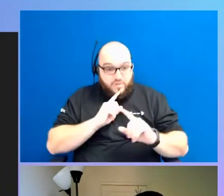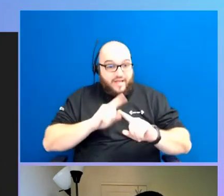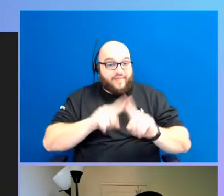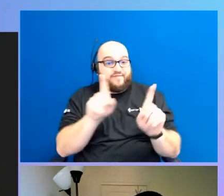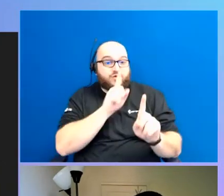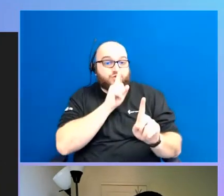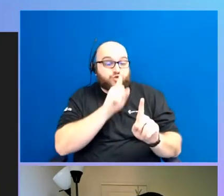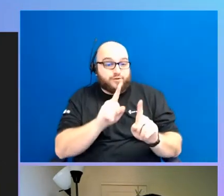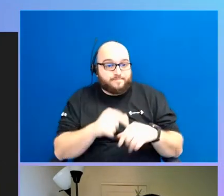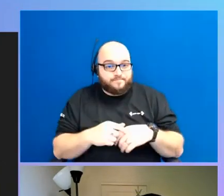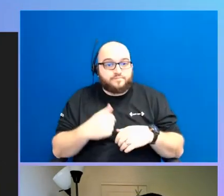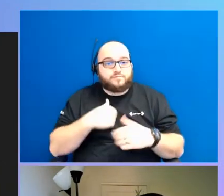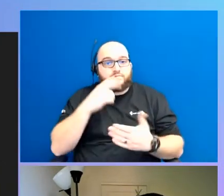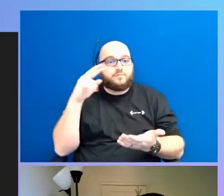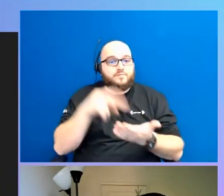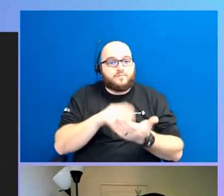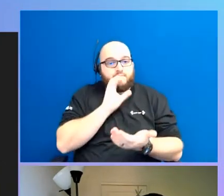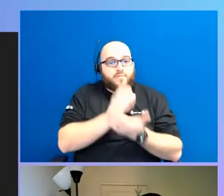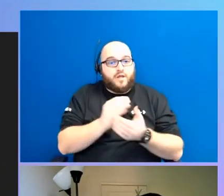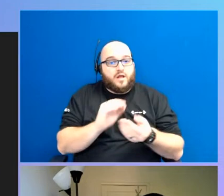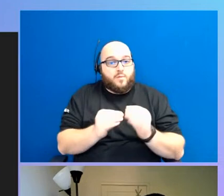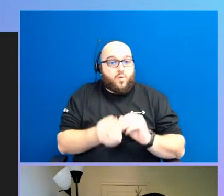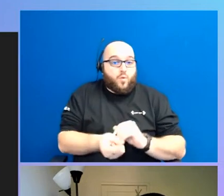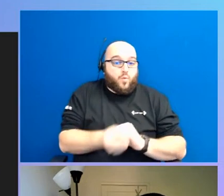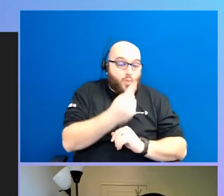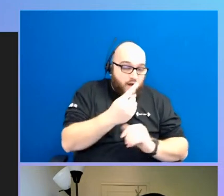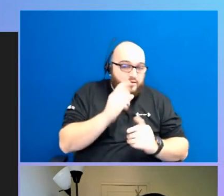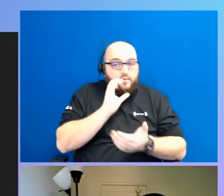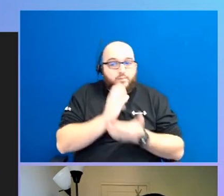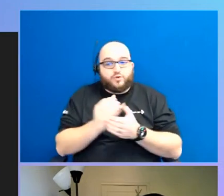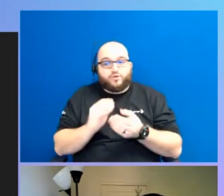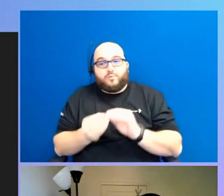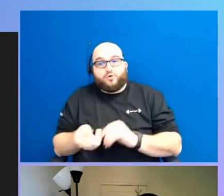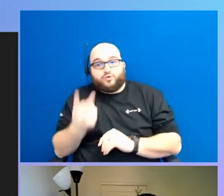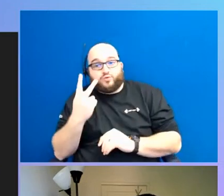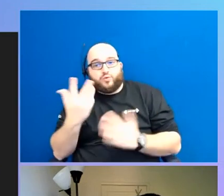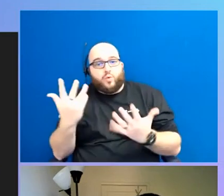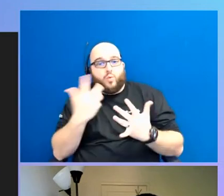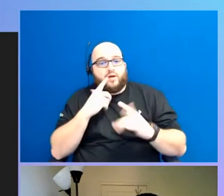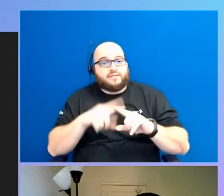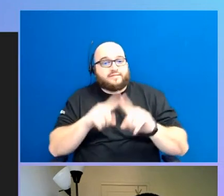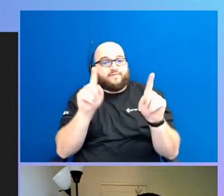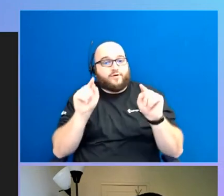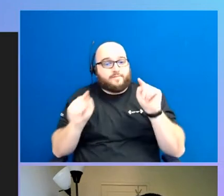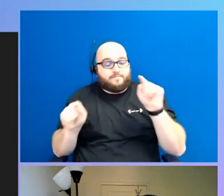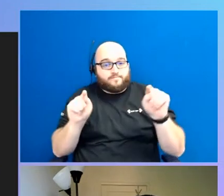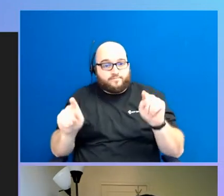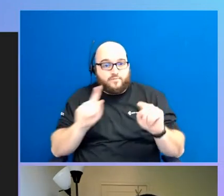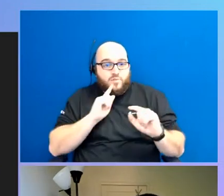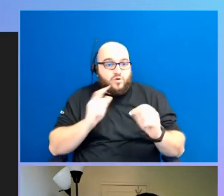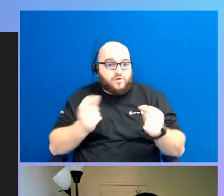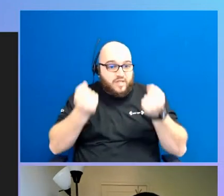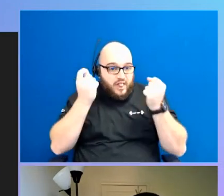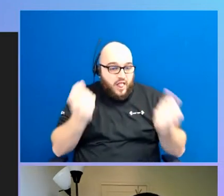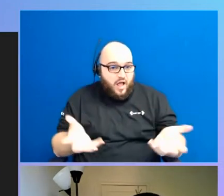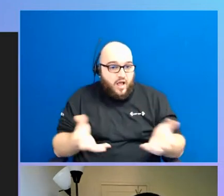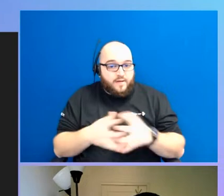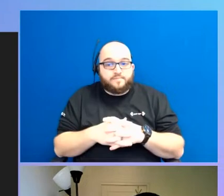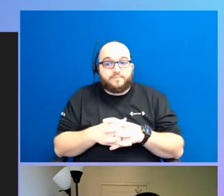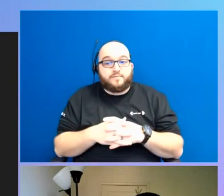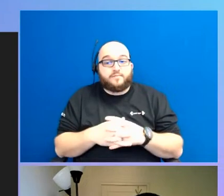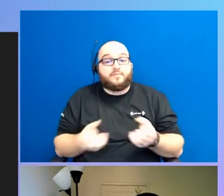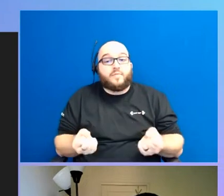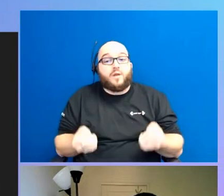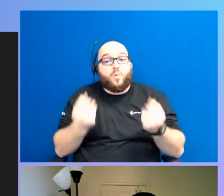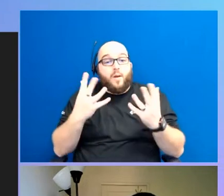So let's look at image number 1 and image number 2 and what their differences are. There's a lot. The number of